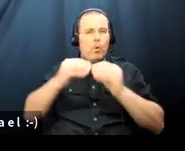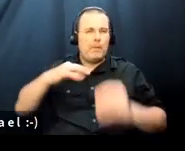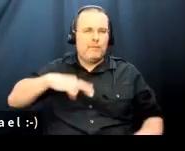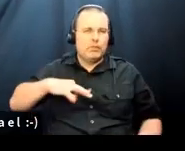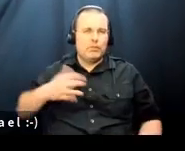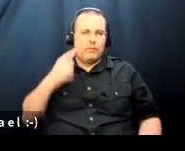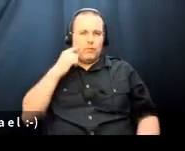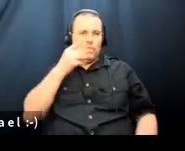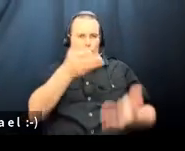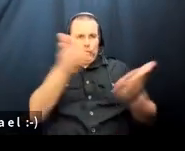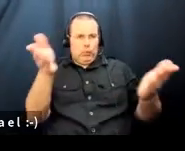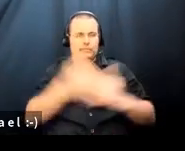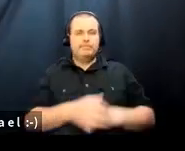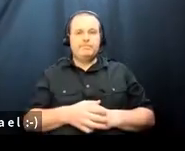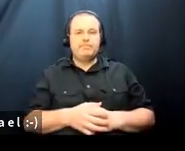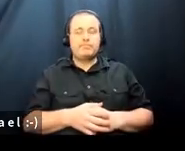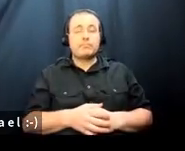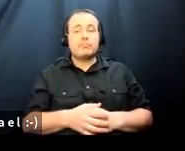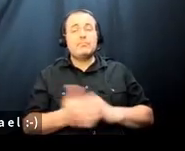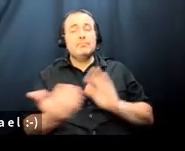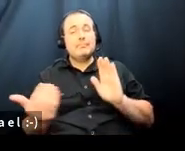Now, again,